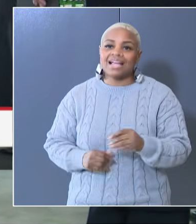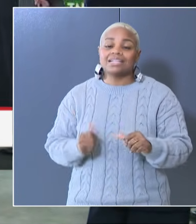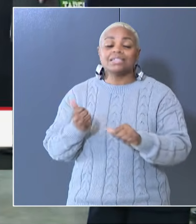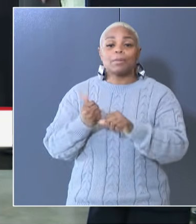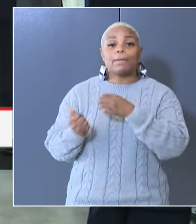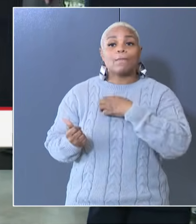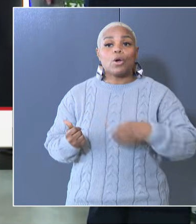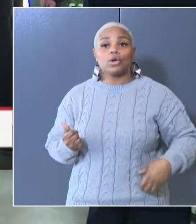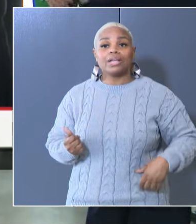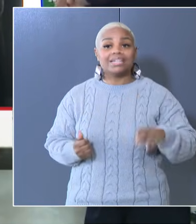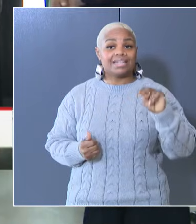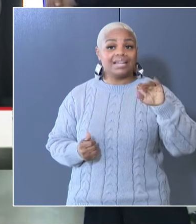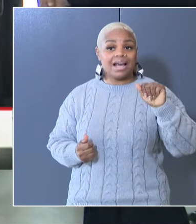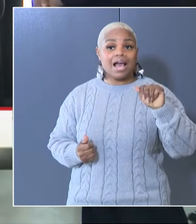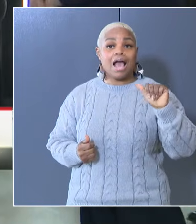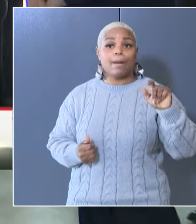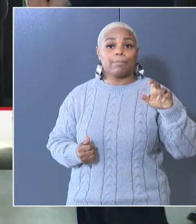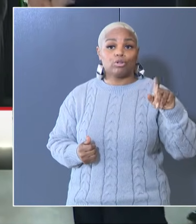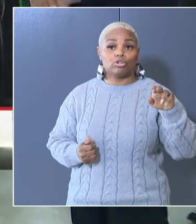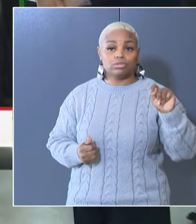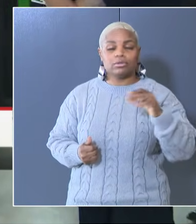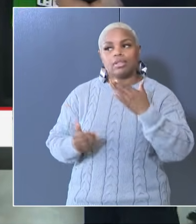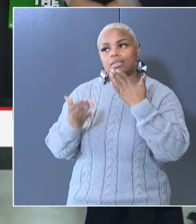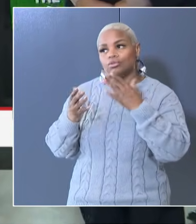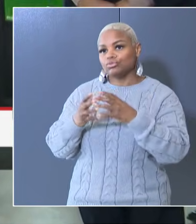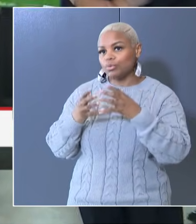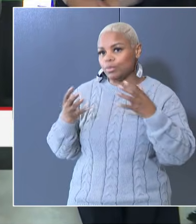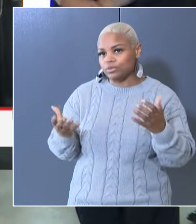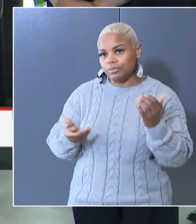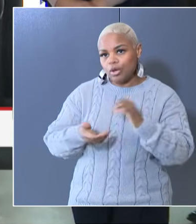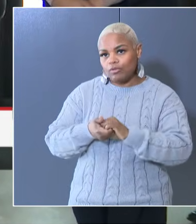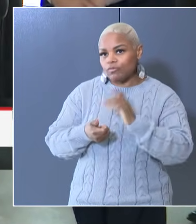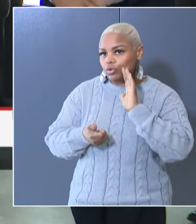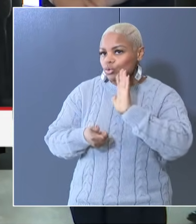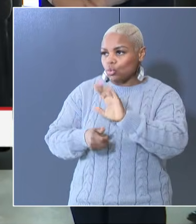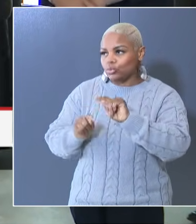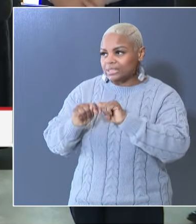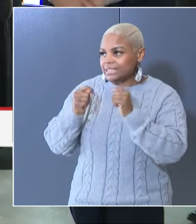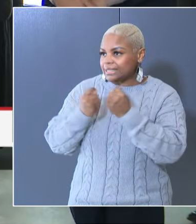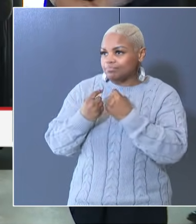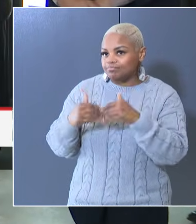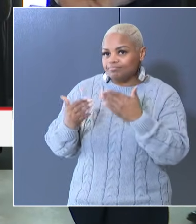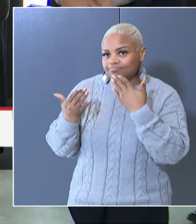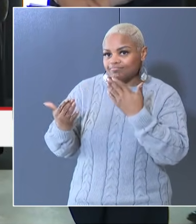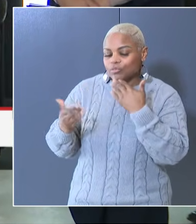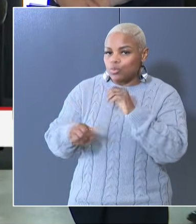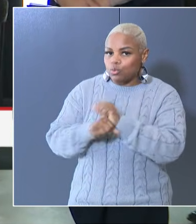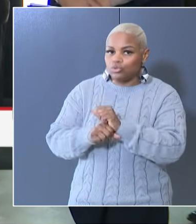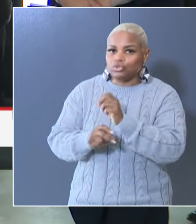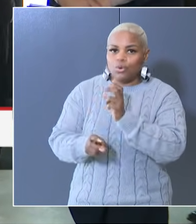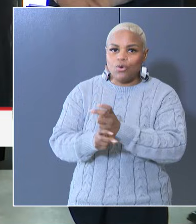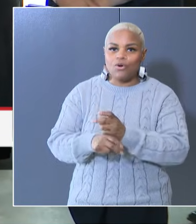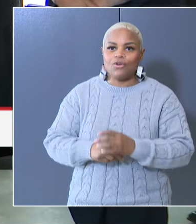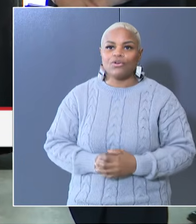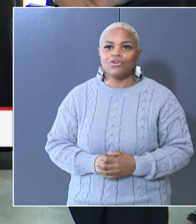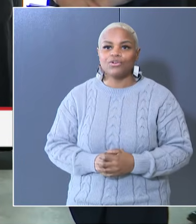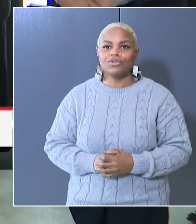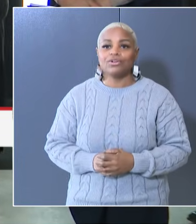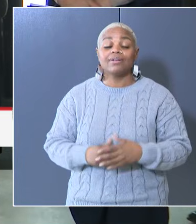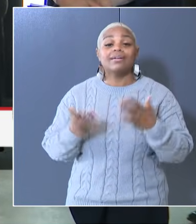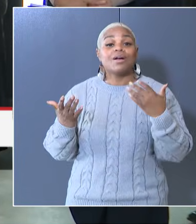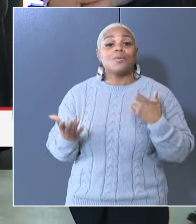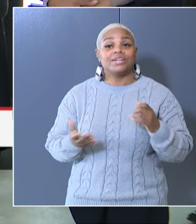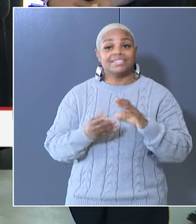for her partnership and her team, all very hardworking. And with that, I just want to say that the DC Grain Bank